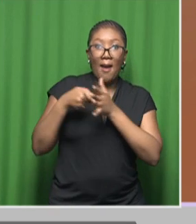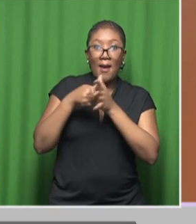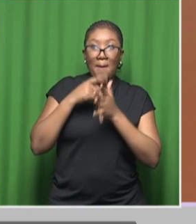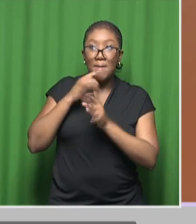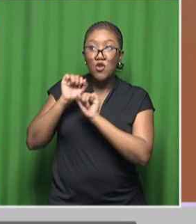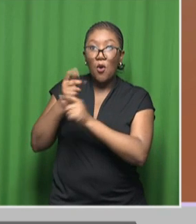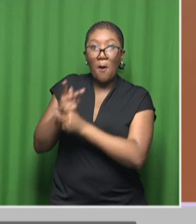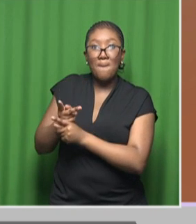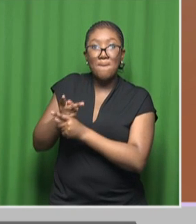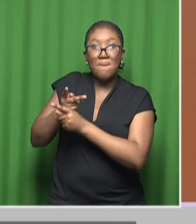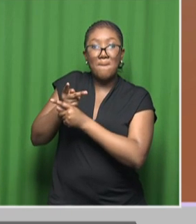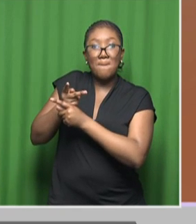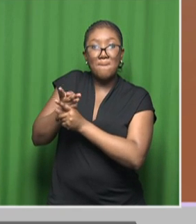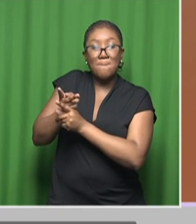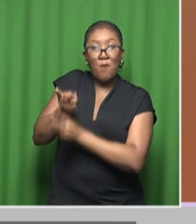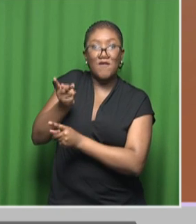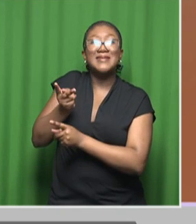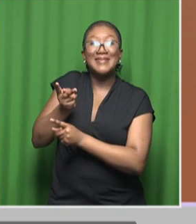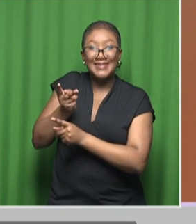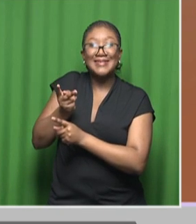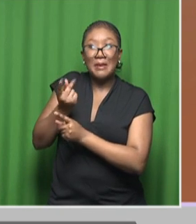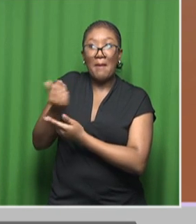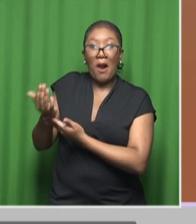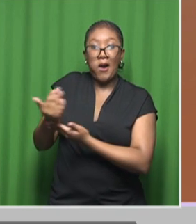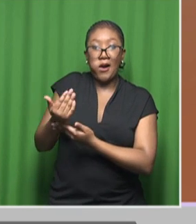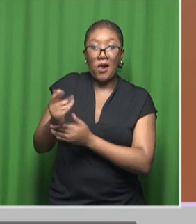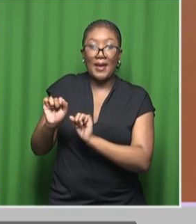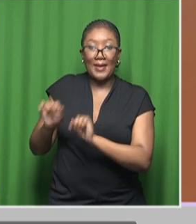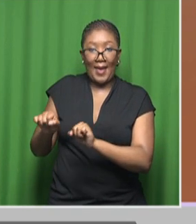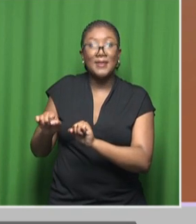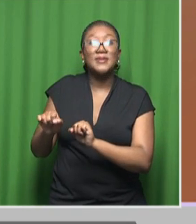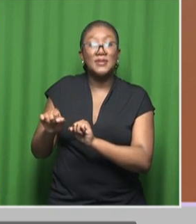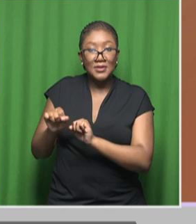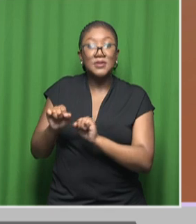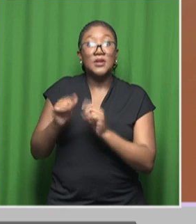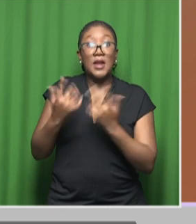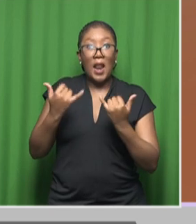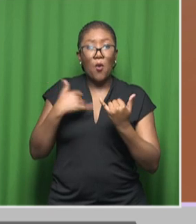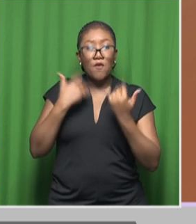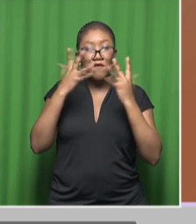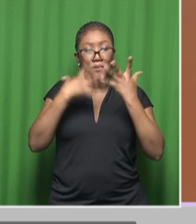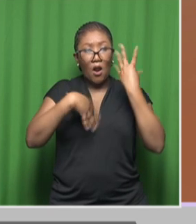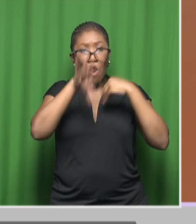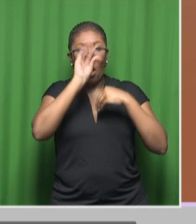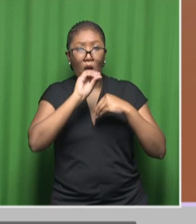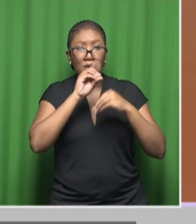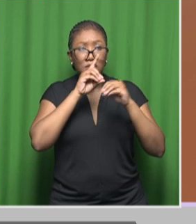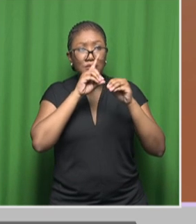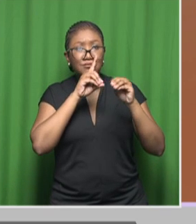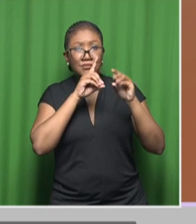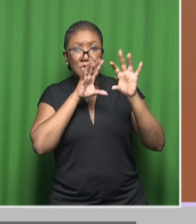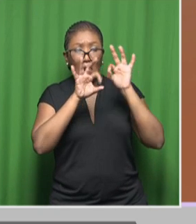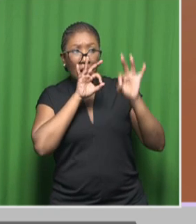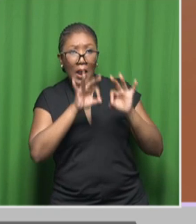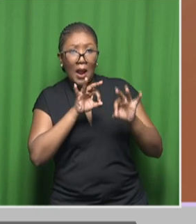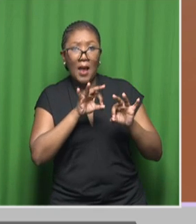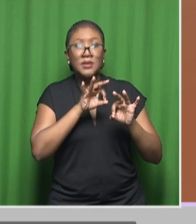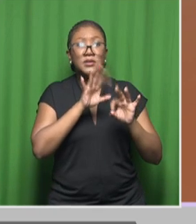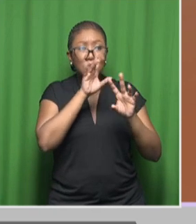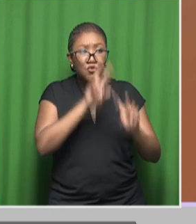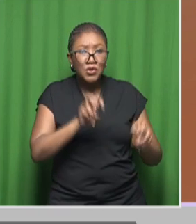overheads that are even outside of the retail store. So for us, we learned over the past 8 years since we